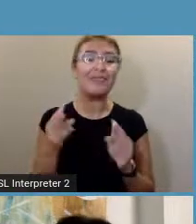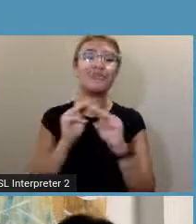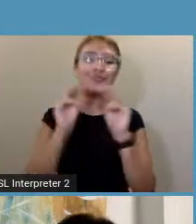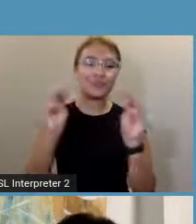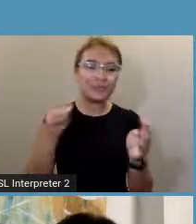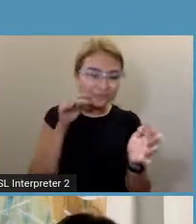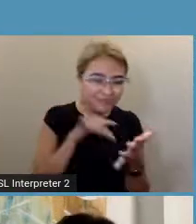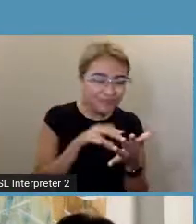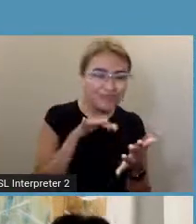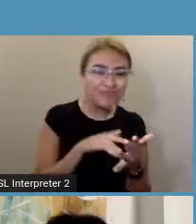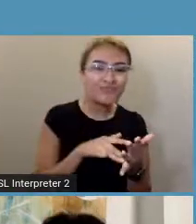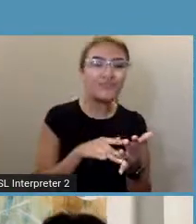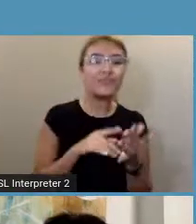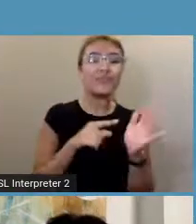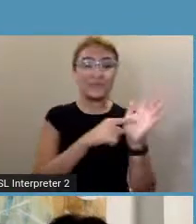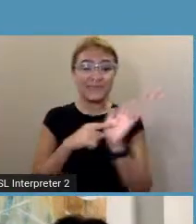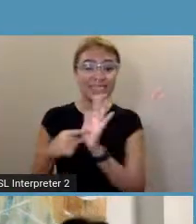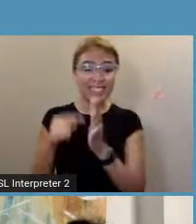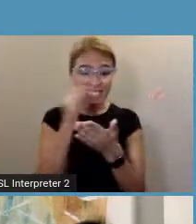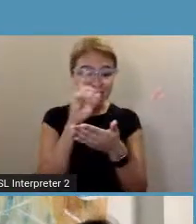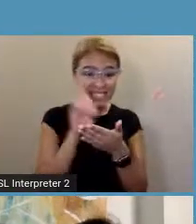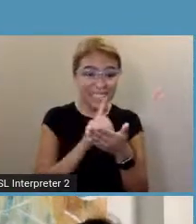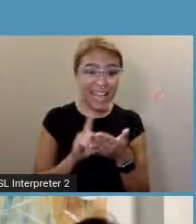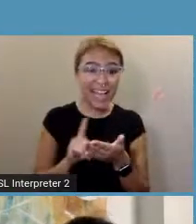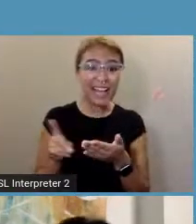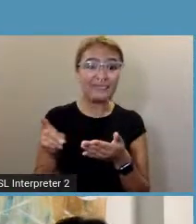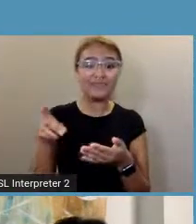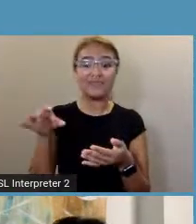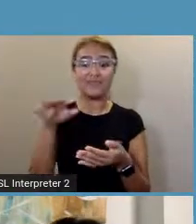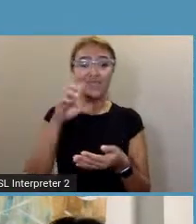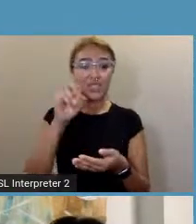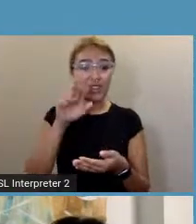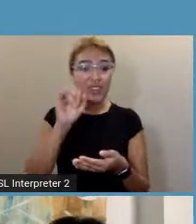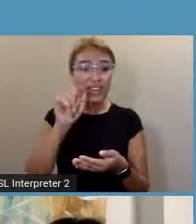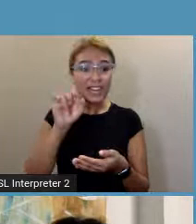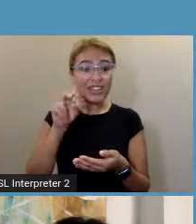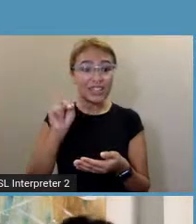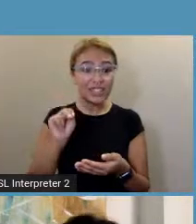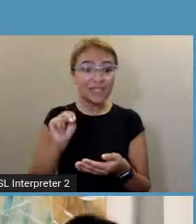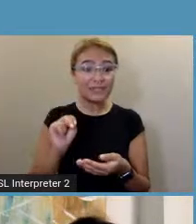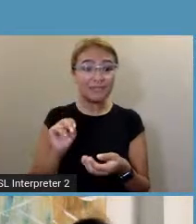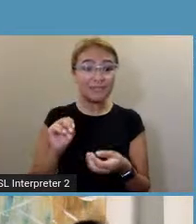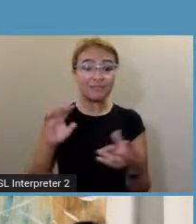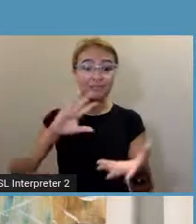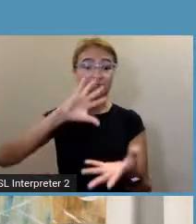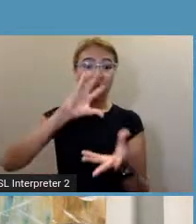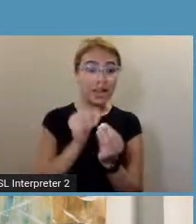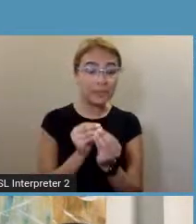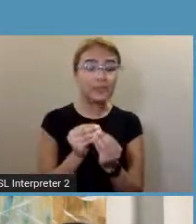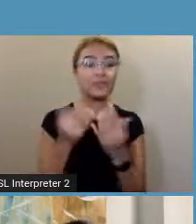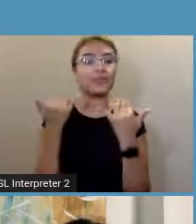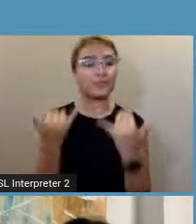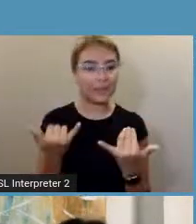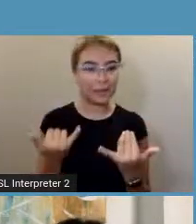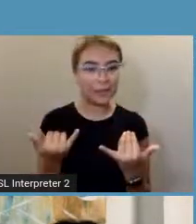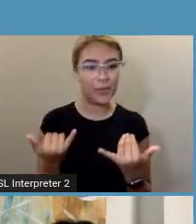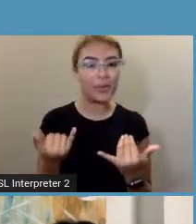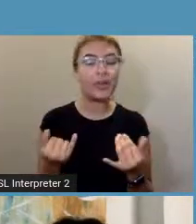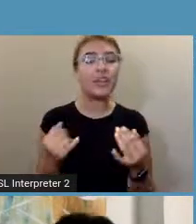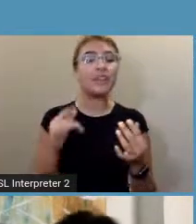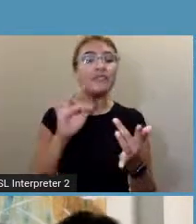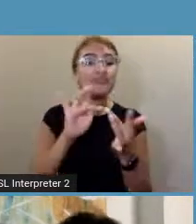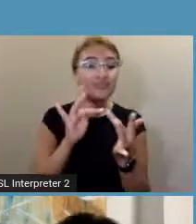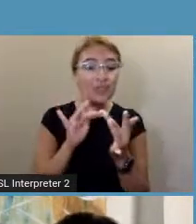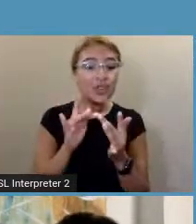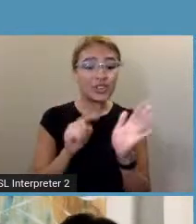studies, in exhibition design, in curation, and eventually I turned all that into what I'm doing right now, which is virtual exhibitions,